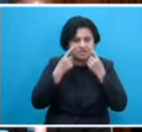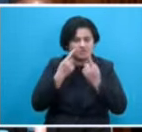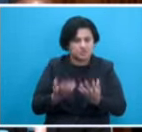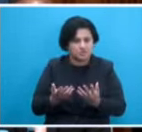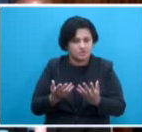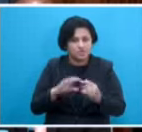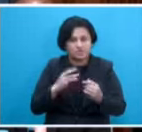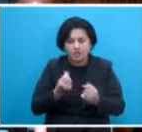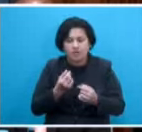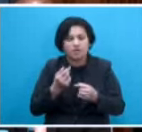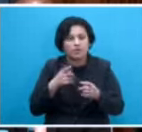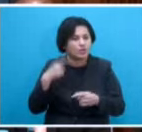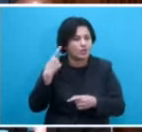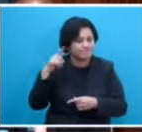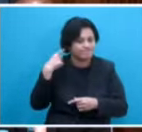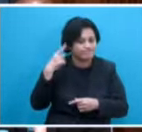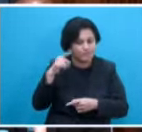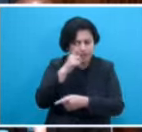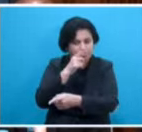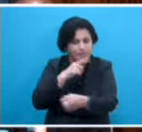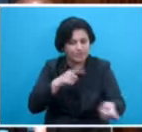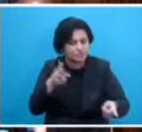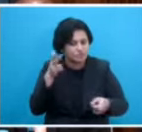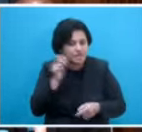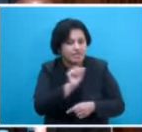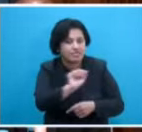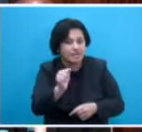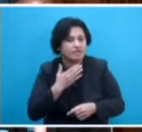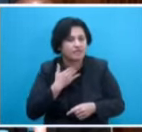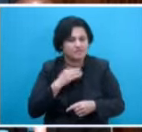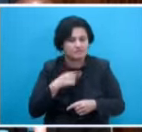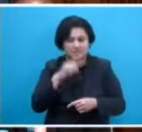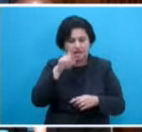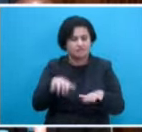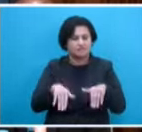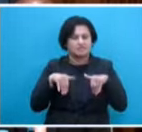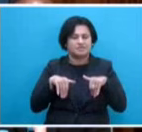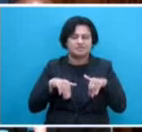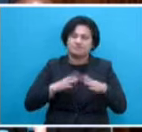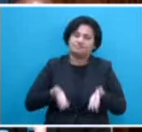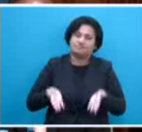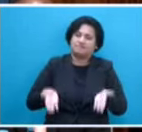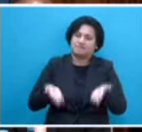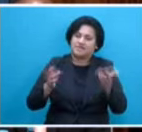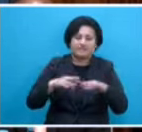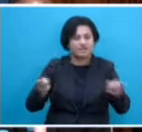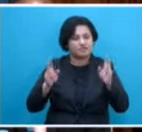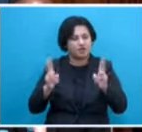to be heard. I just cannot sit here in this house and pretend everything is normal, where because of the love of